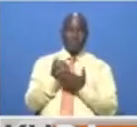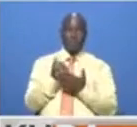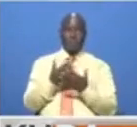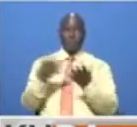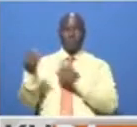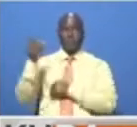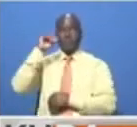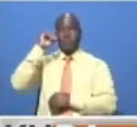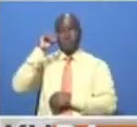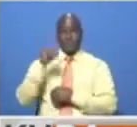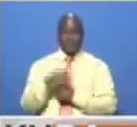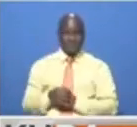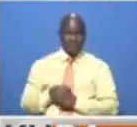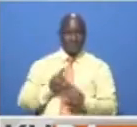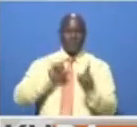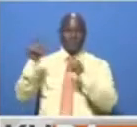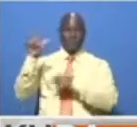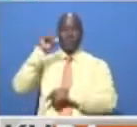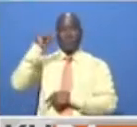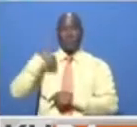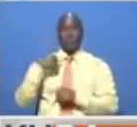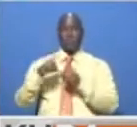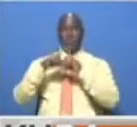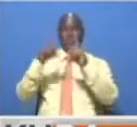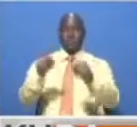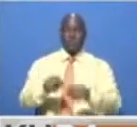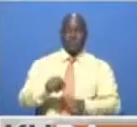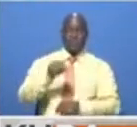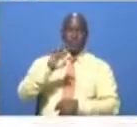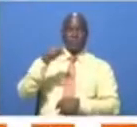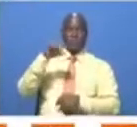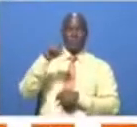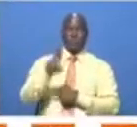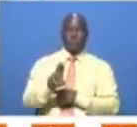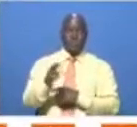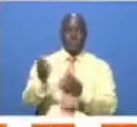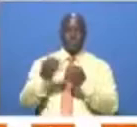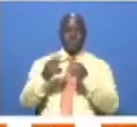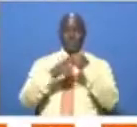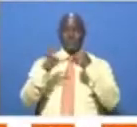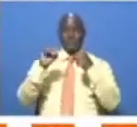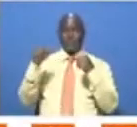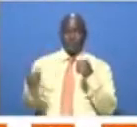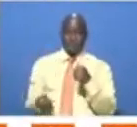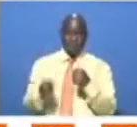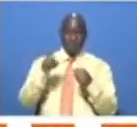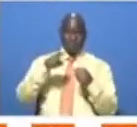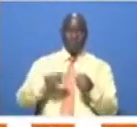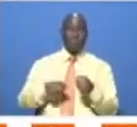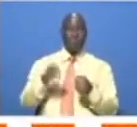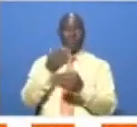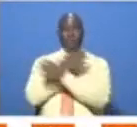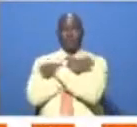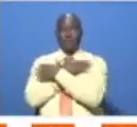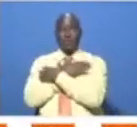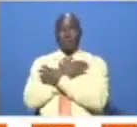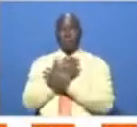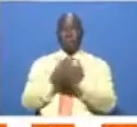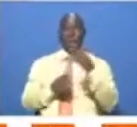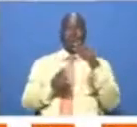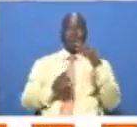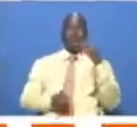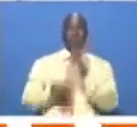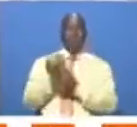kumpeleka Mombasa. Kufika Mombasa tukaambiwa twende Gertrude. Kwa inahitajika 70,000 ikabidi mabishte zangu amefungua WhatsApp